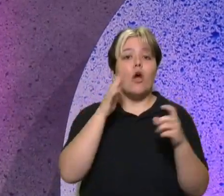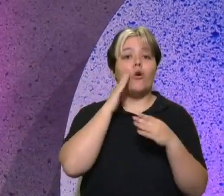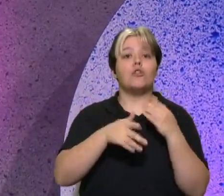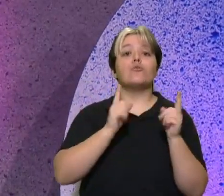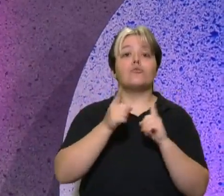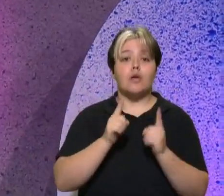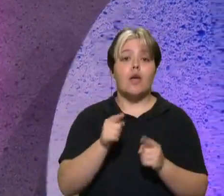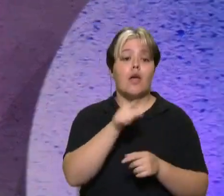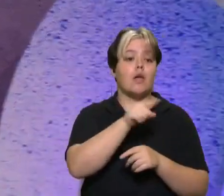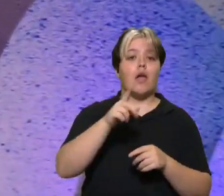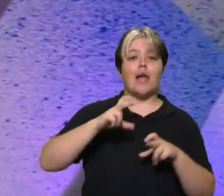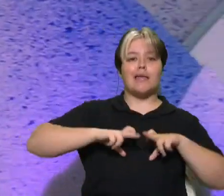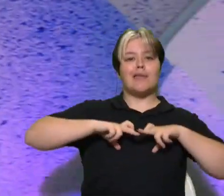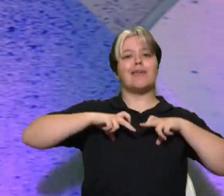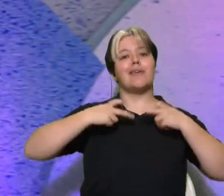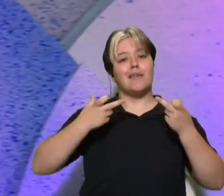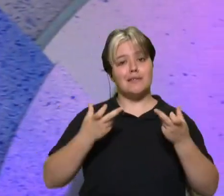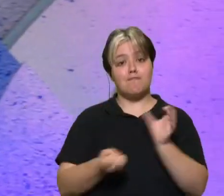because it's